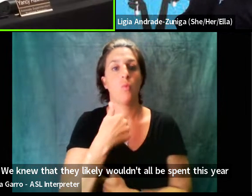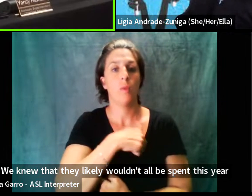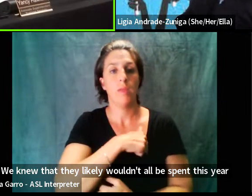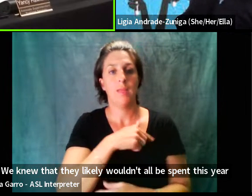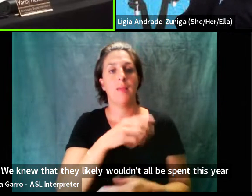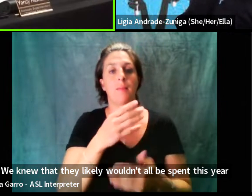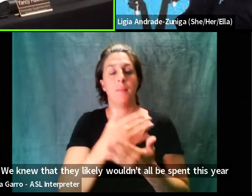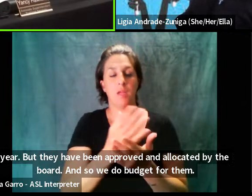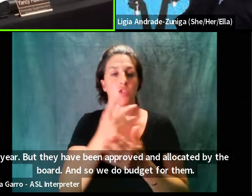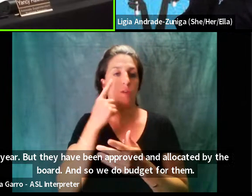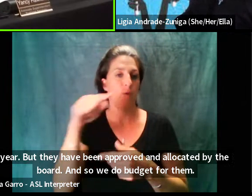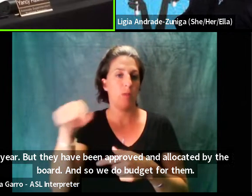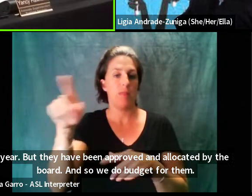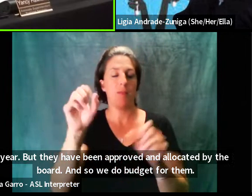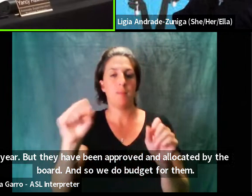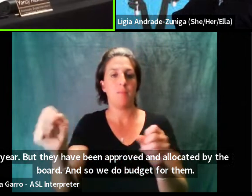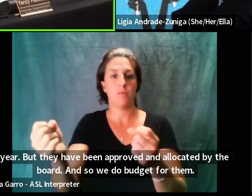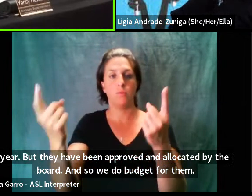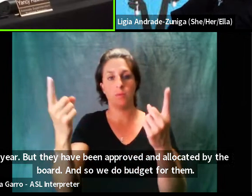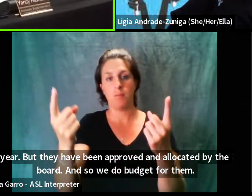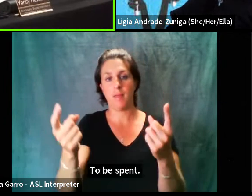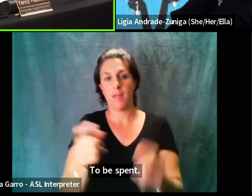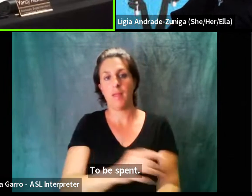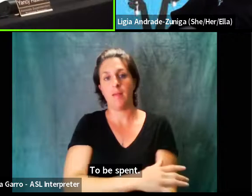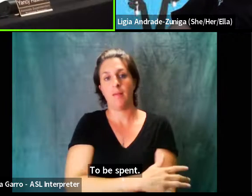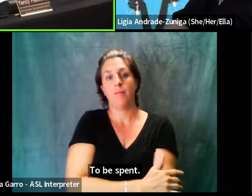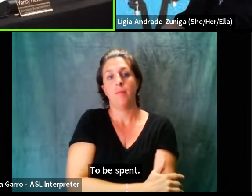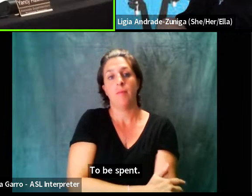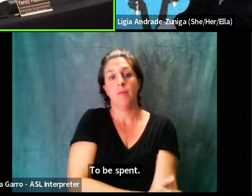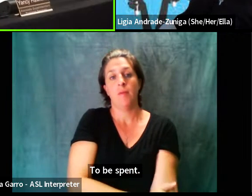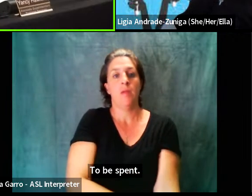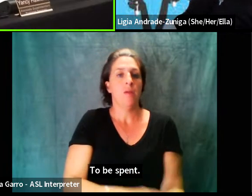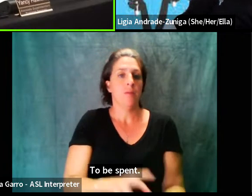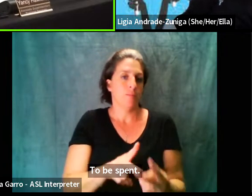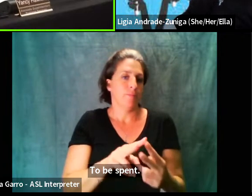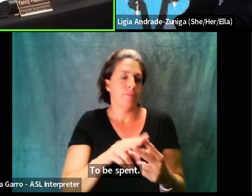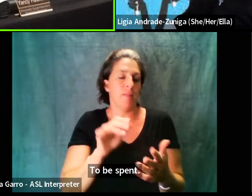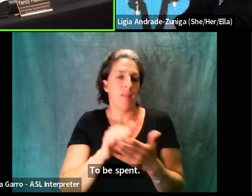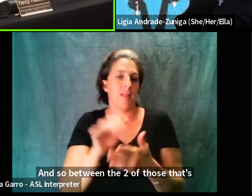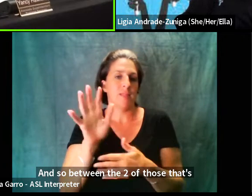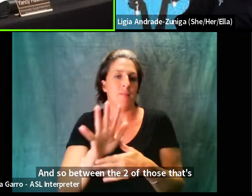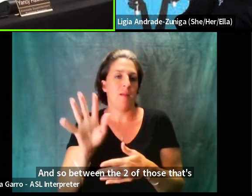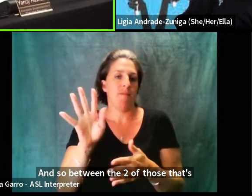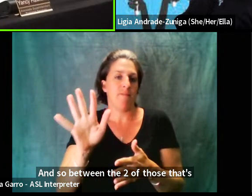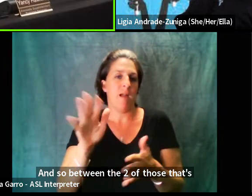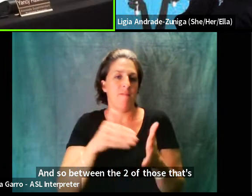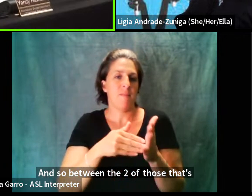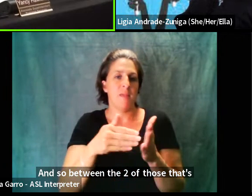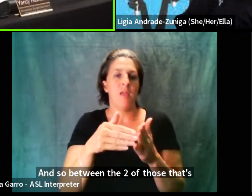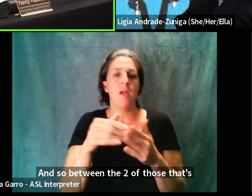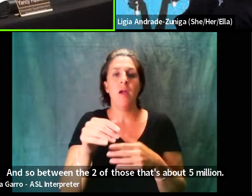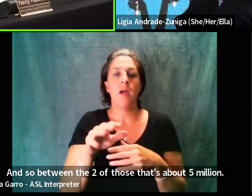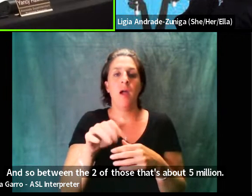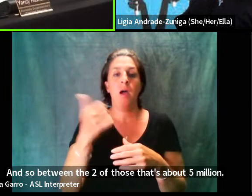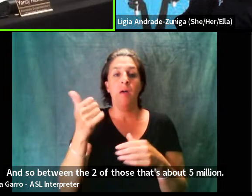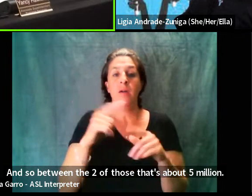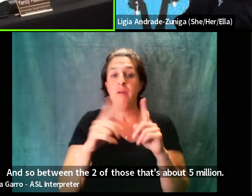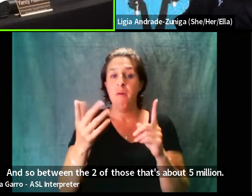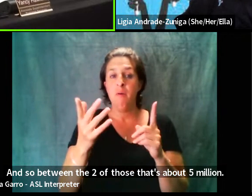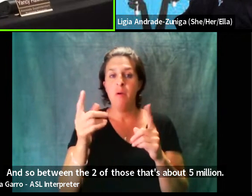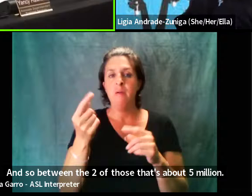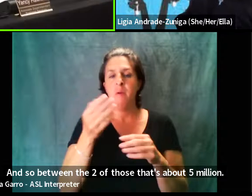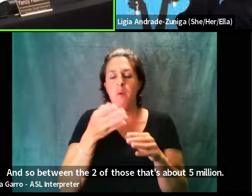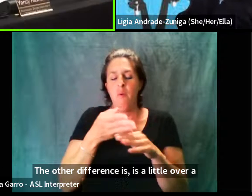be spent. And so between the two of those, that's about 5 million. The other difference is a little over $1